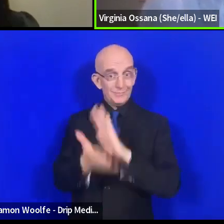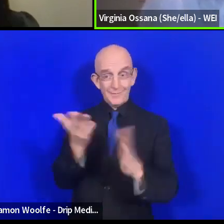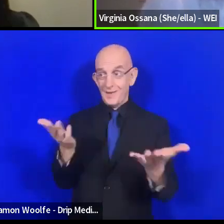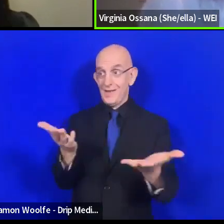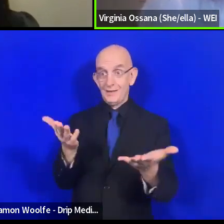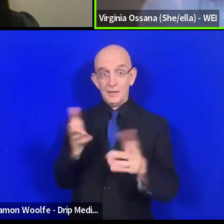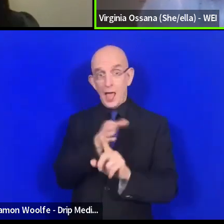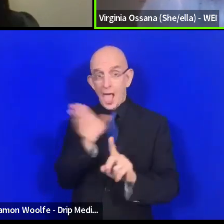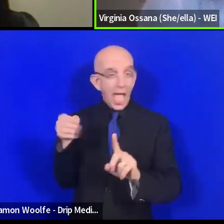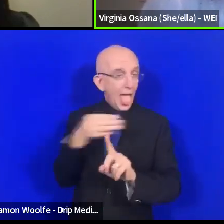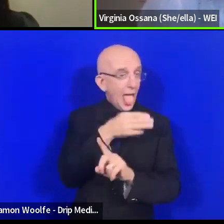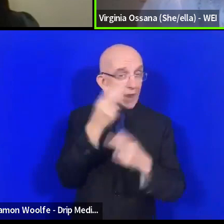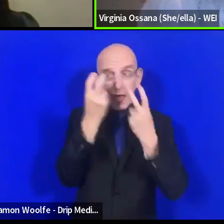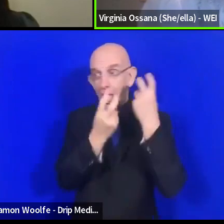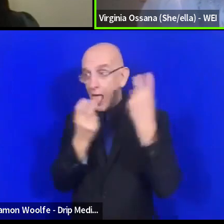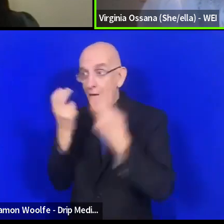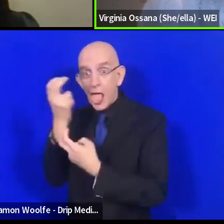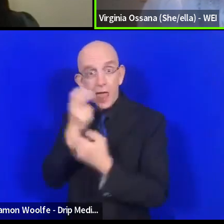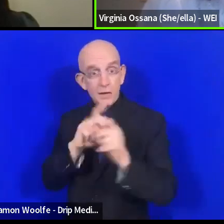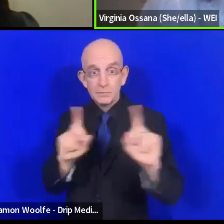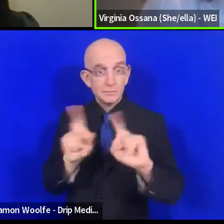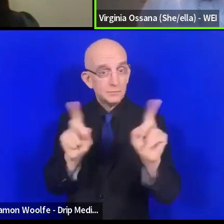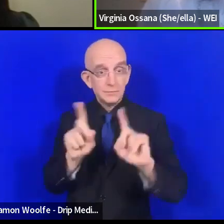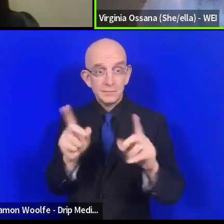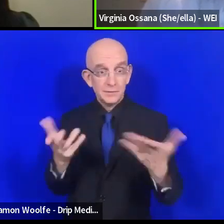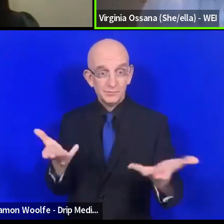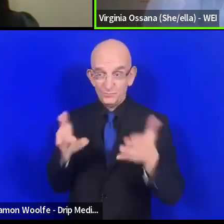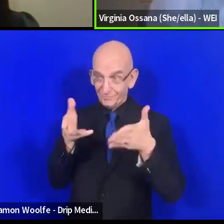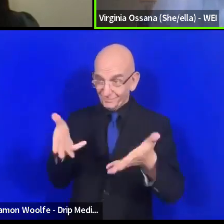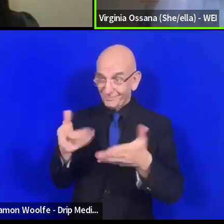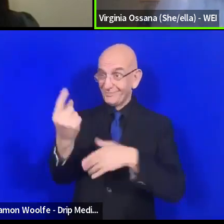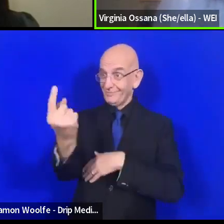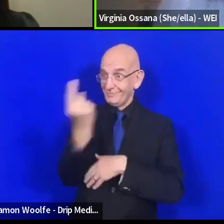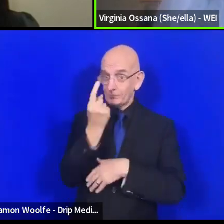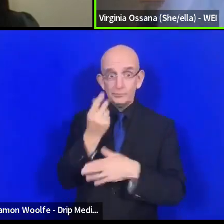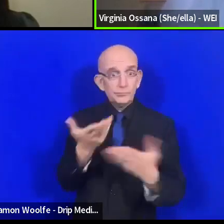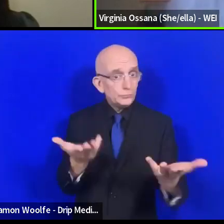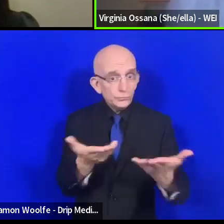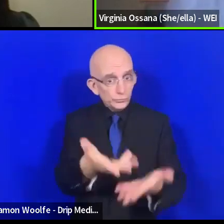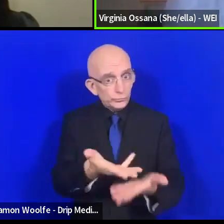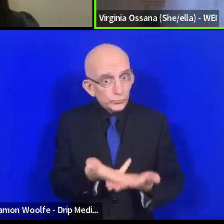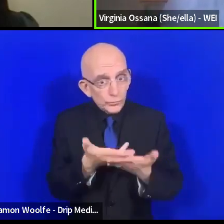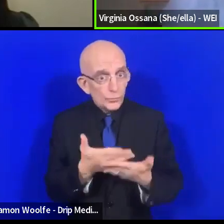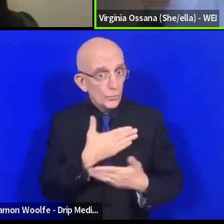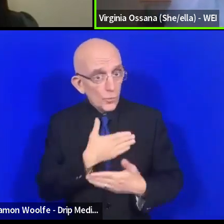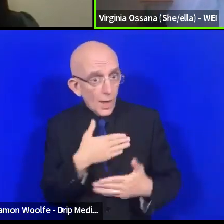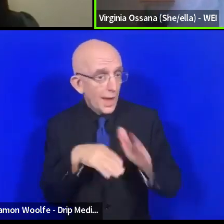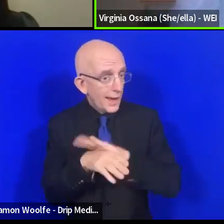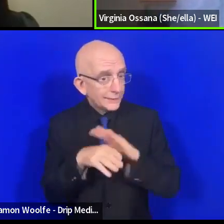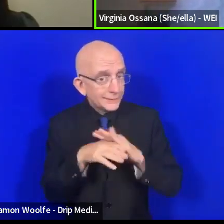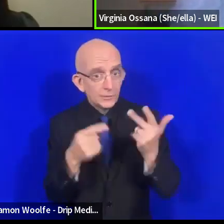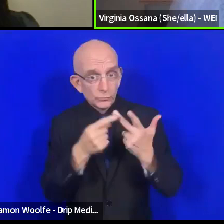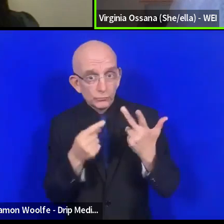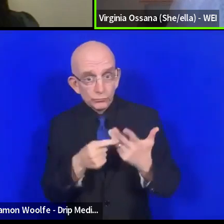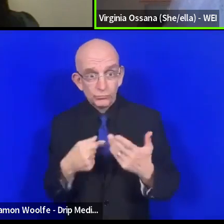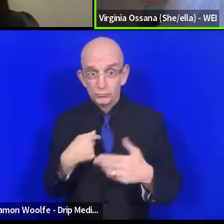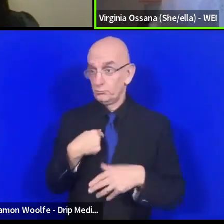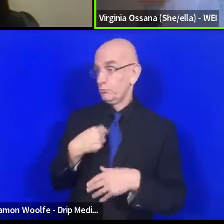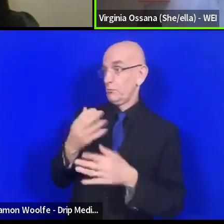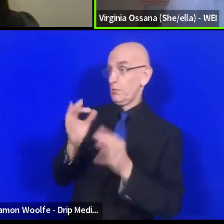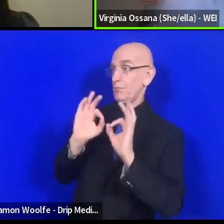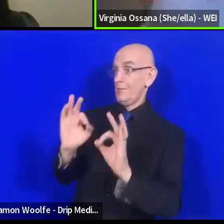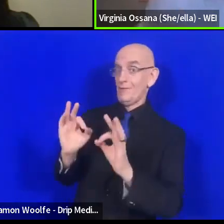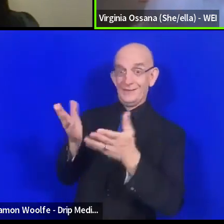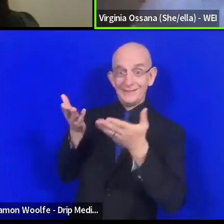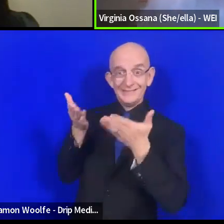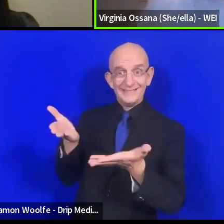needed. And it was great to see accessibility taking a center stage and not having